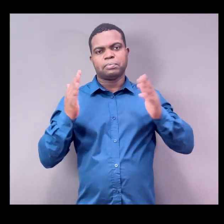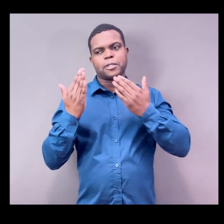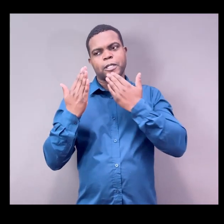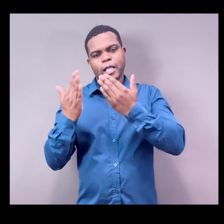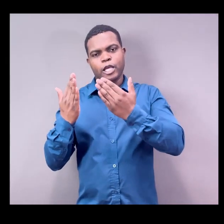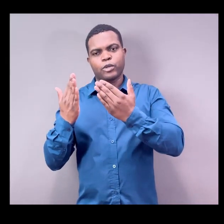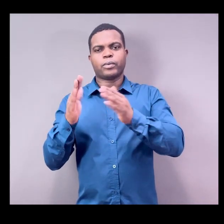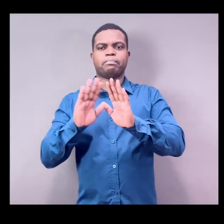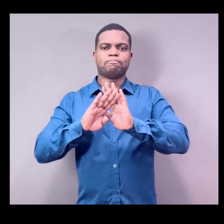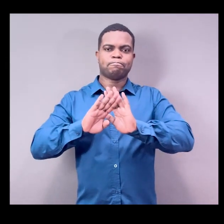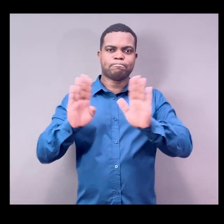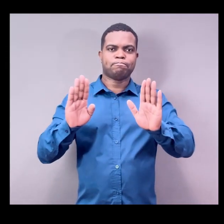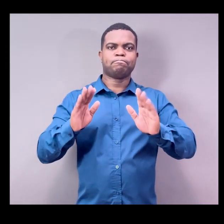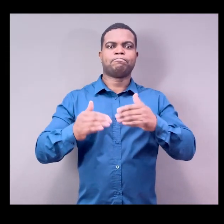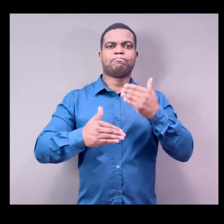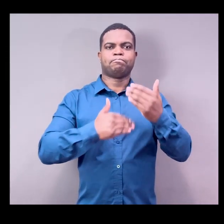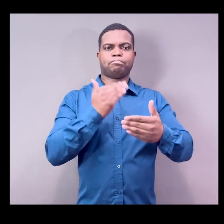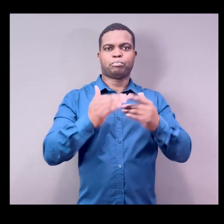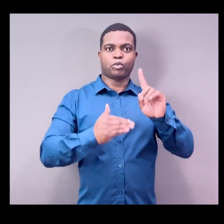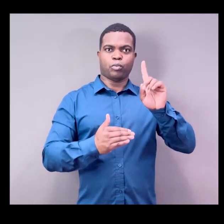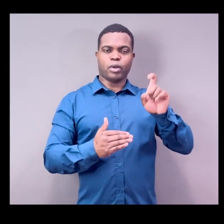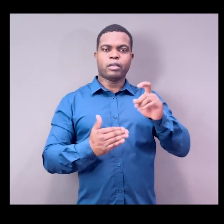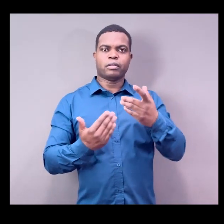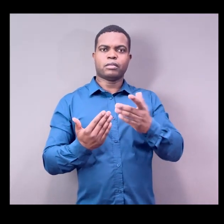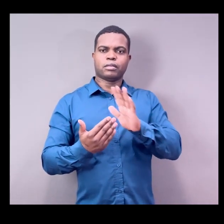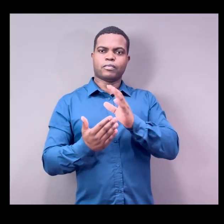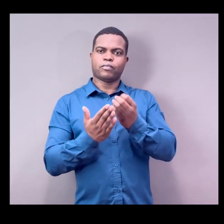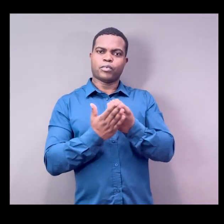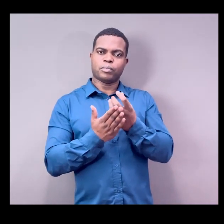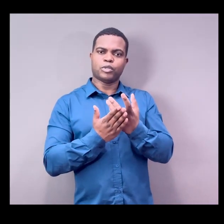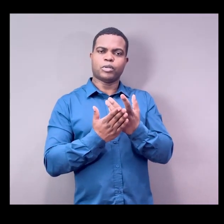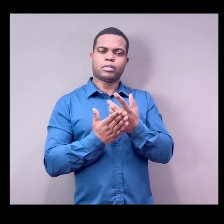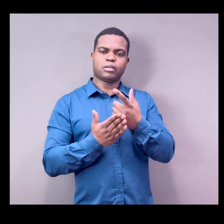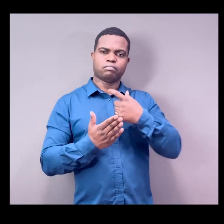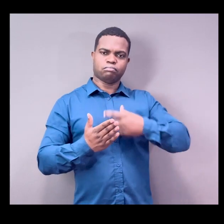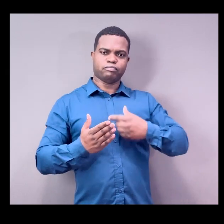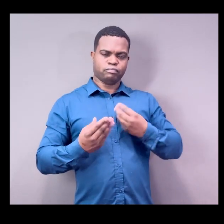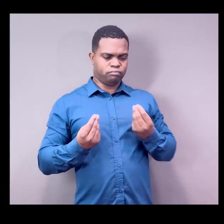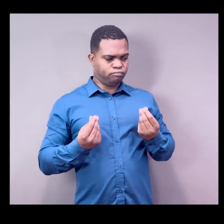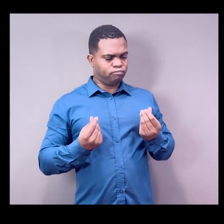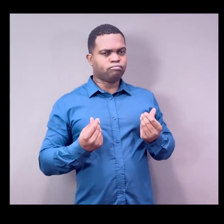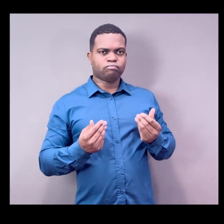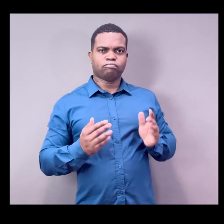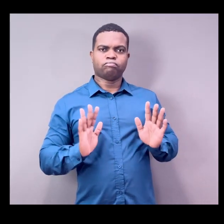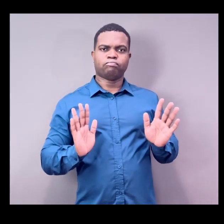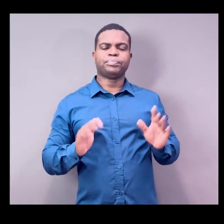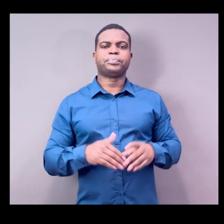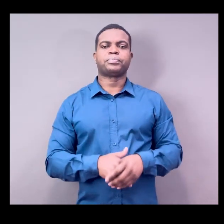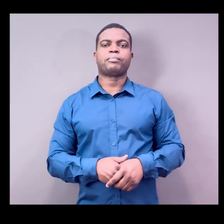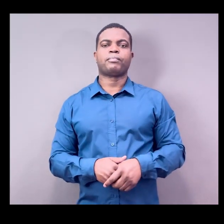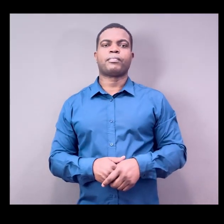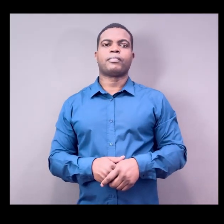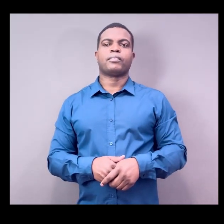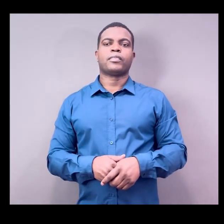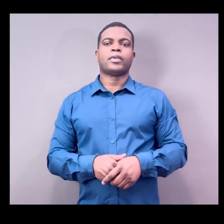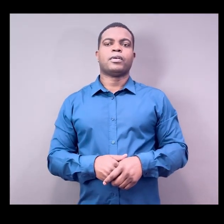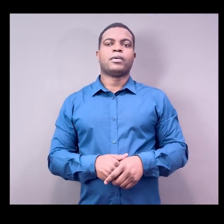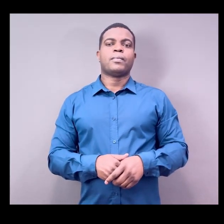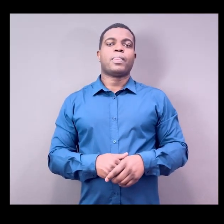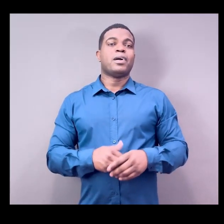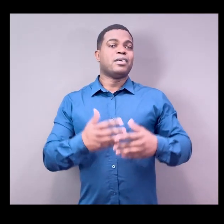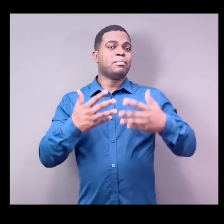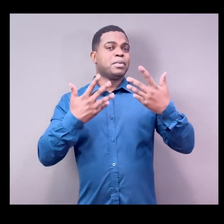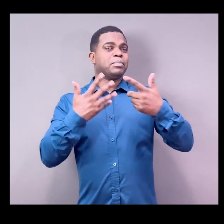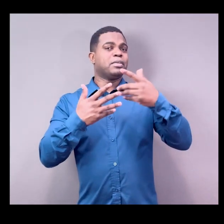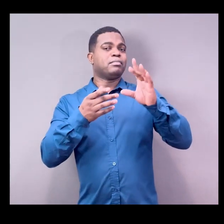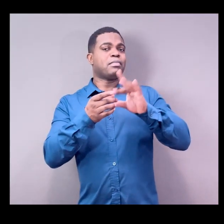Confidentiality is also important. You need to protect sensitive information. Remember, we have what is called data